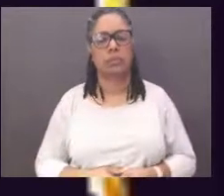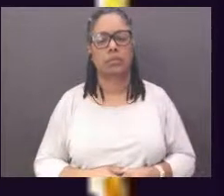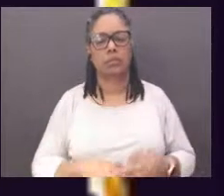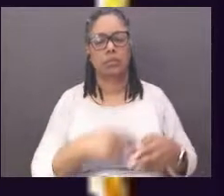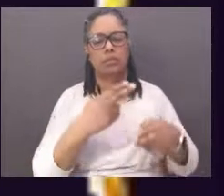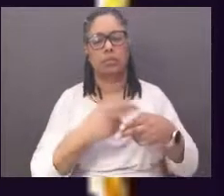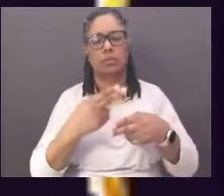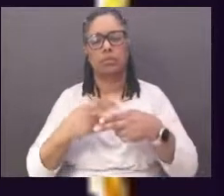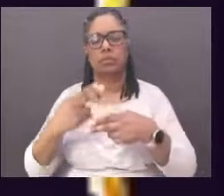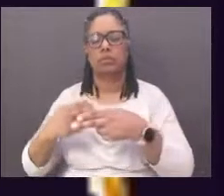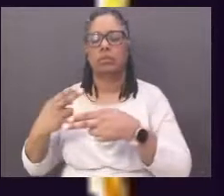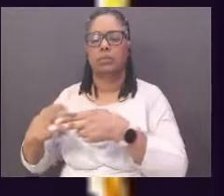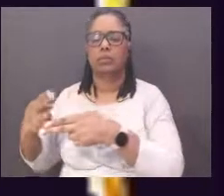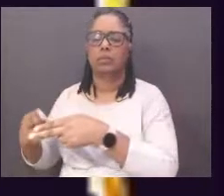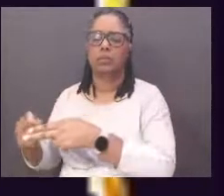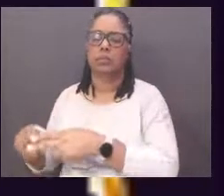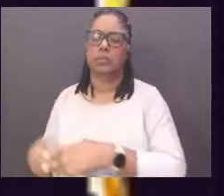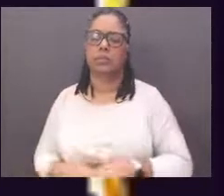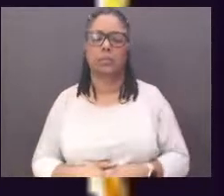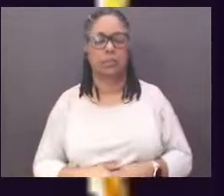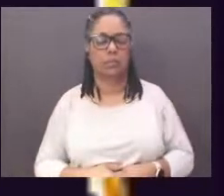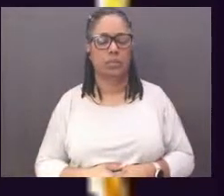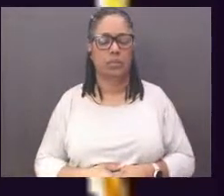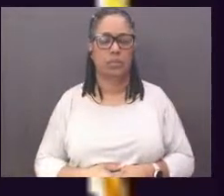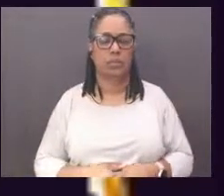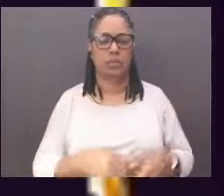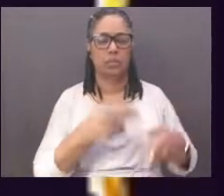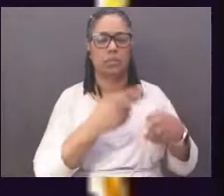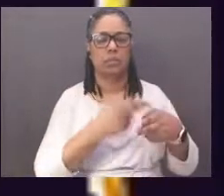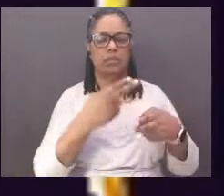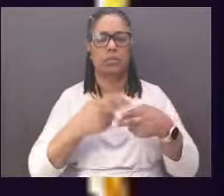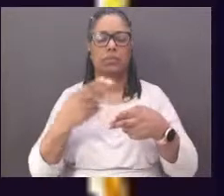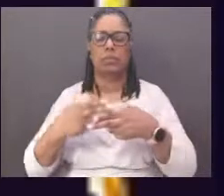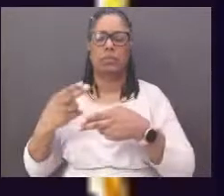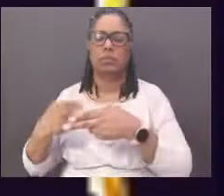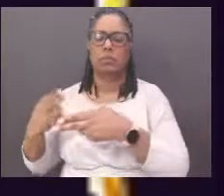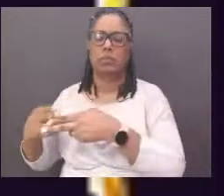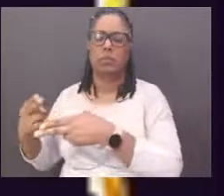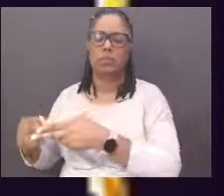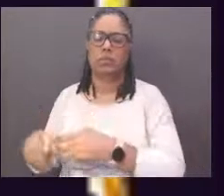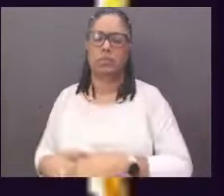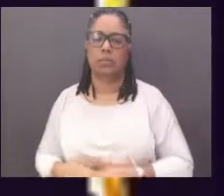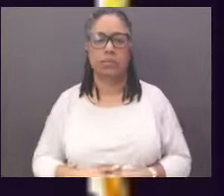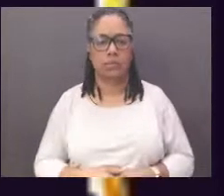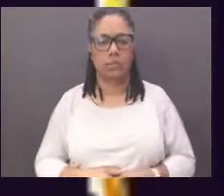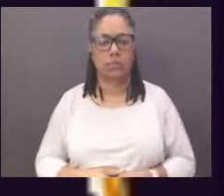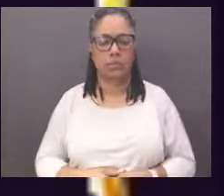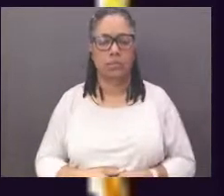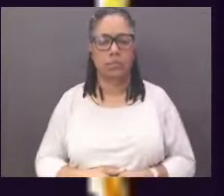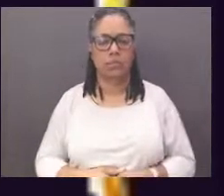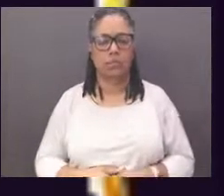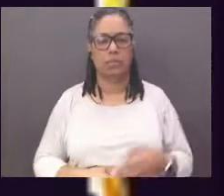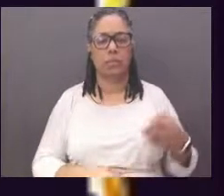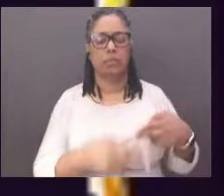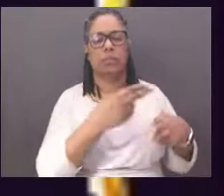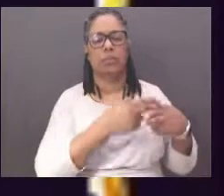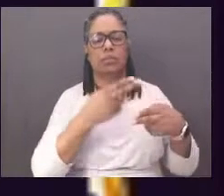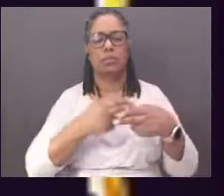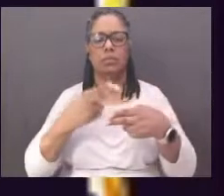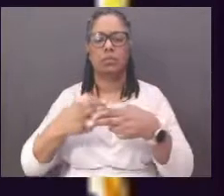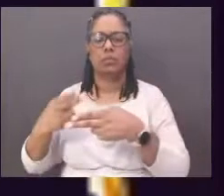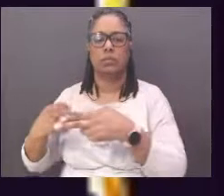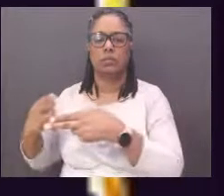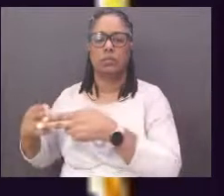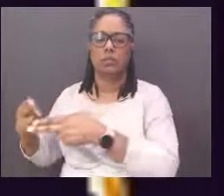Henry, Sylvia Brinkley, Jason Daughtry, Theron Bennett, Javon Barker, Marie Highball, Craig